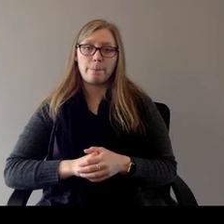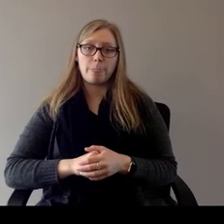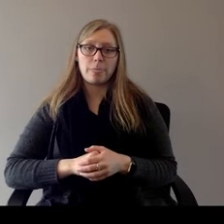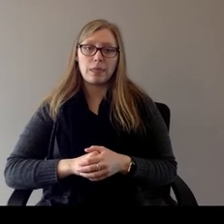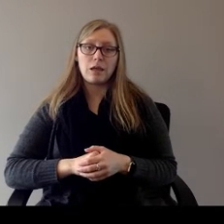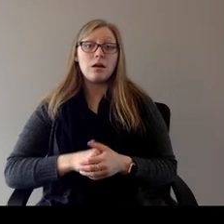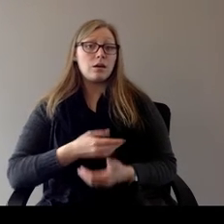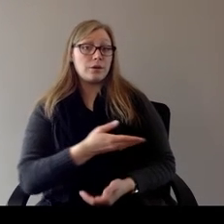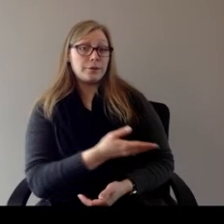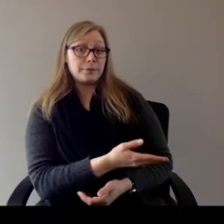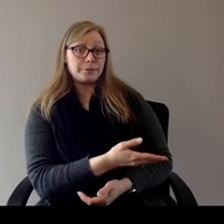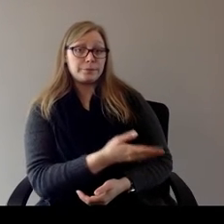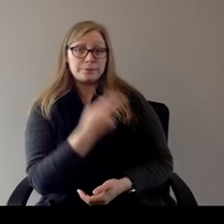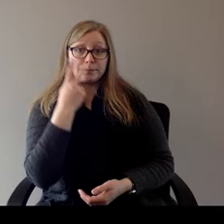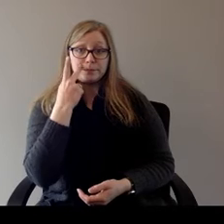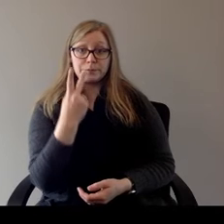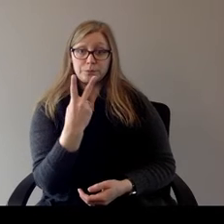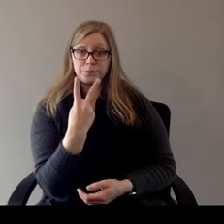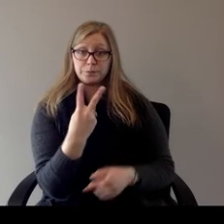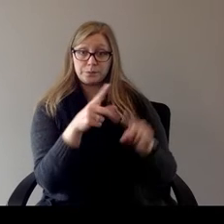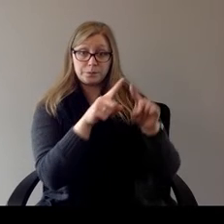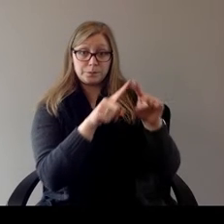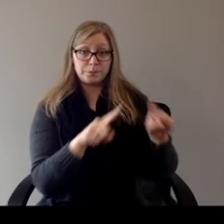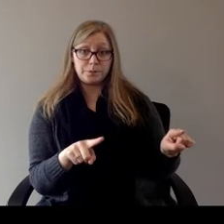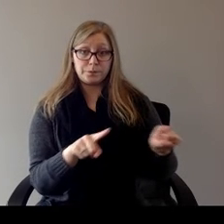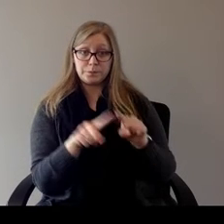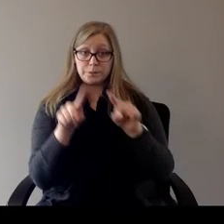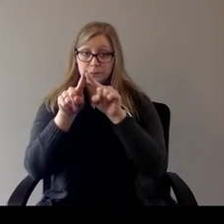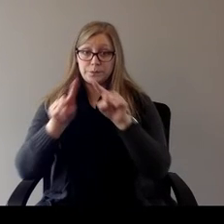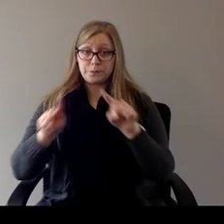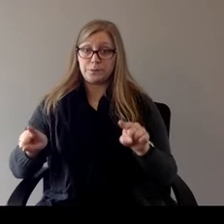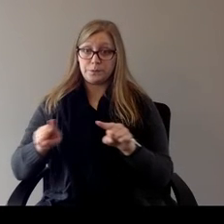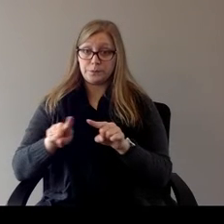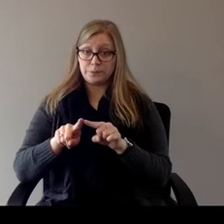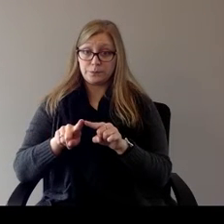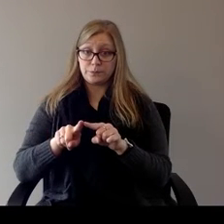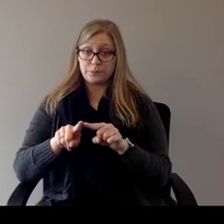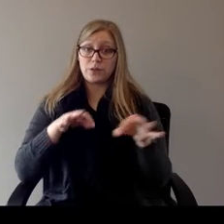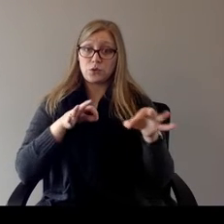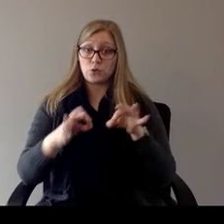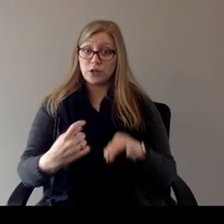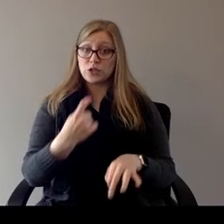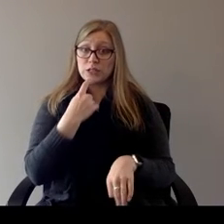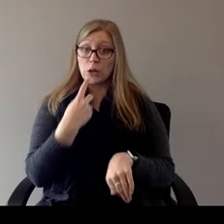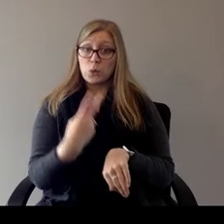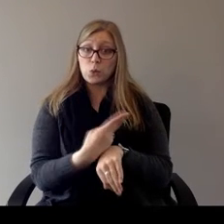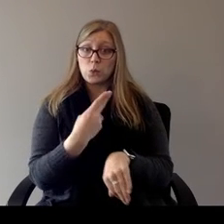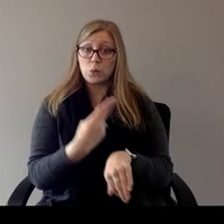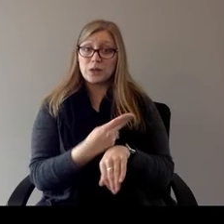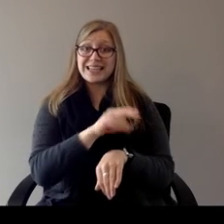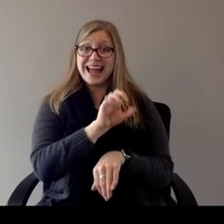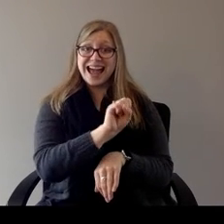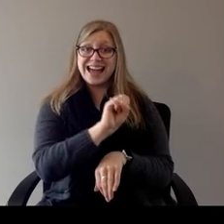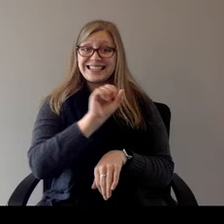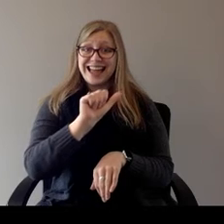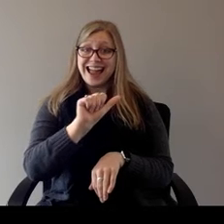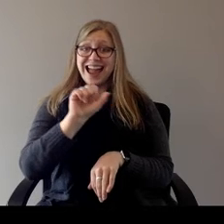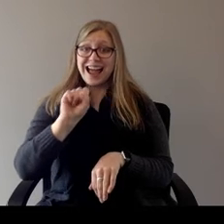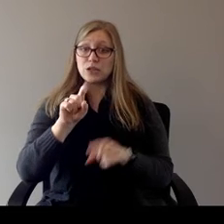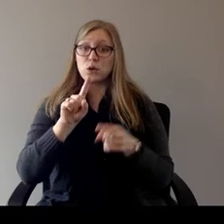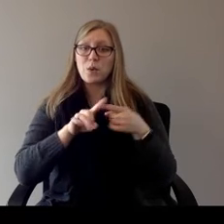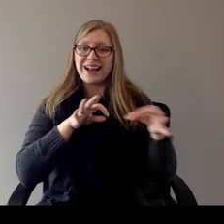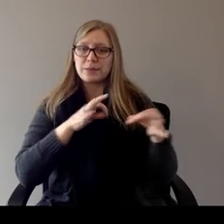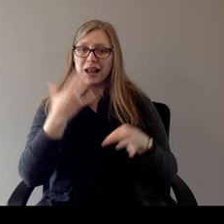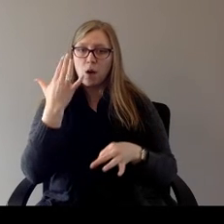So here we have two triangles, and we're going to, in the directions say, use the side angle side to explain why they are